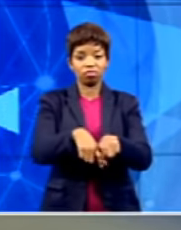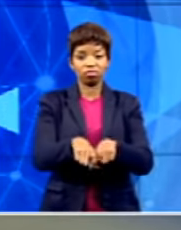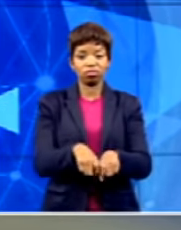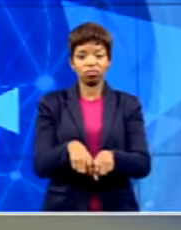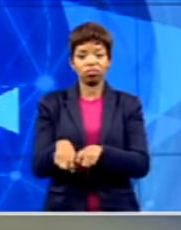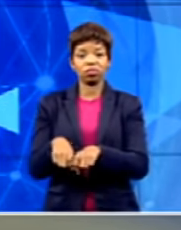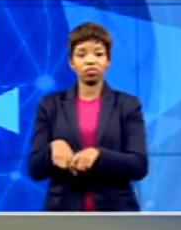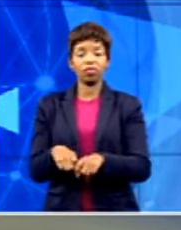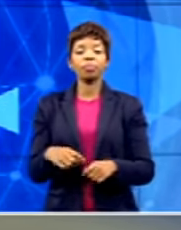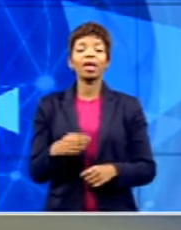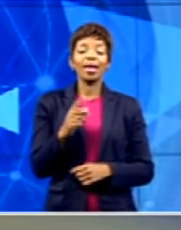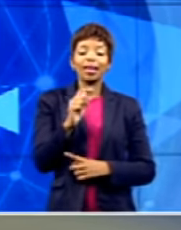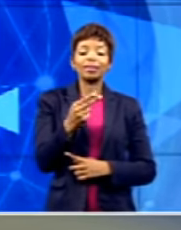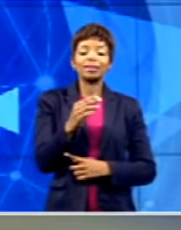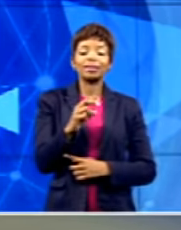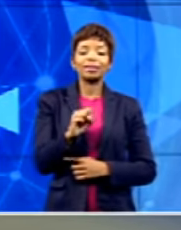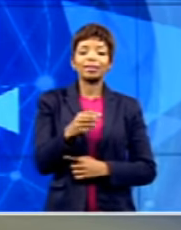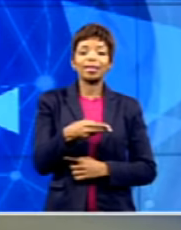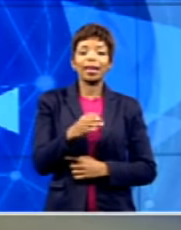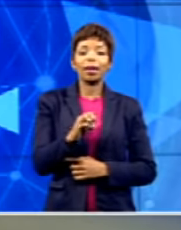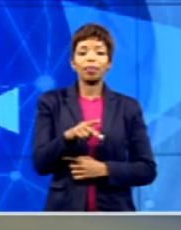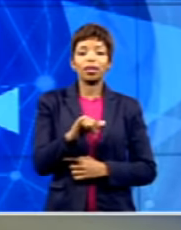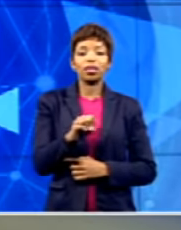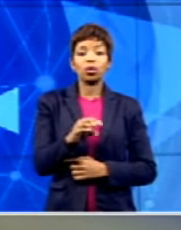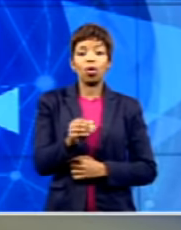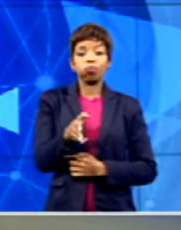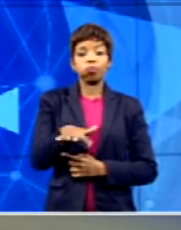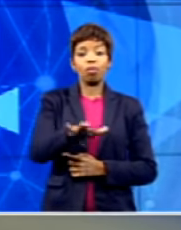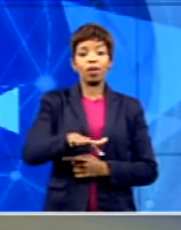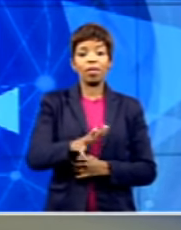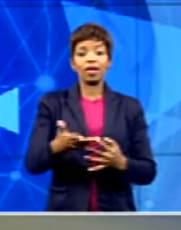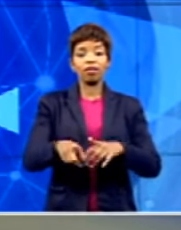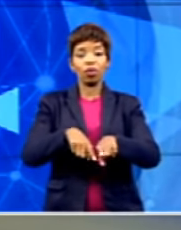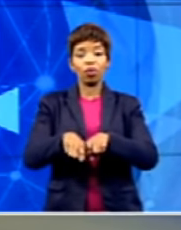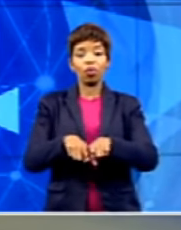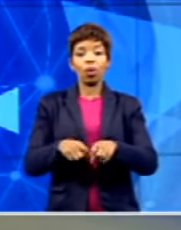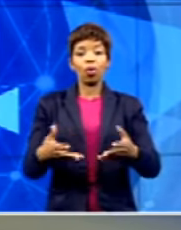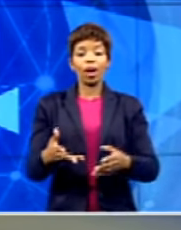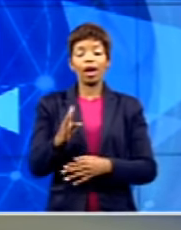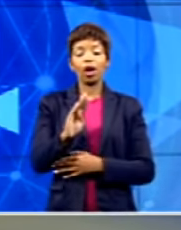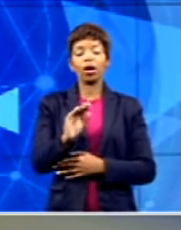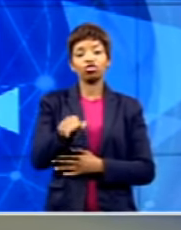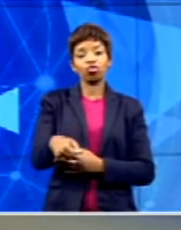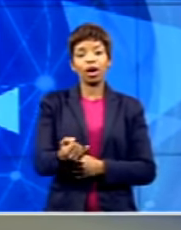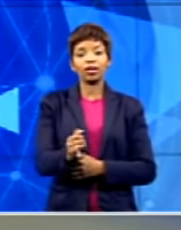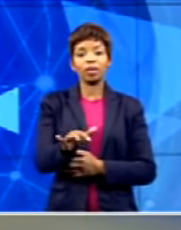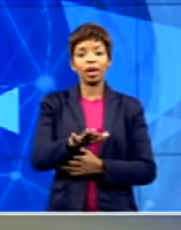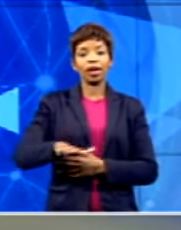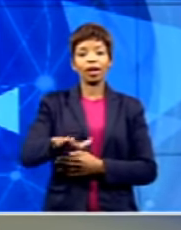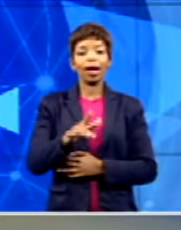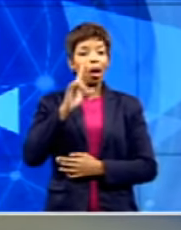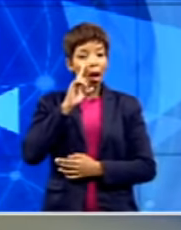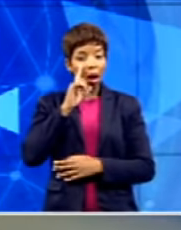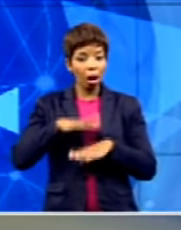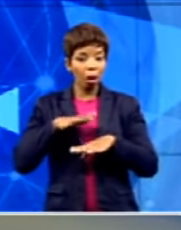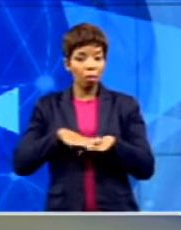Our reporter Thabiso Sithole is at one of the testing stations in Bosmont, Johannesburg, and let's cross to him to find out a little bit more.